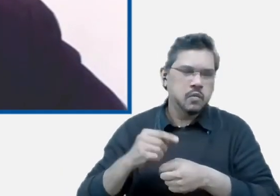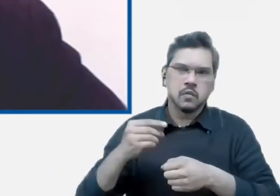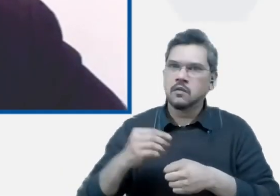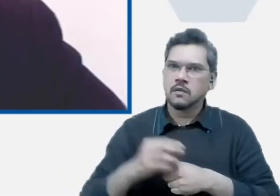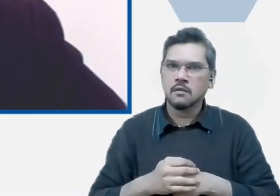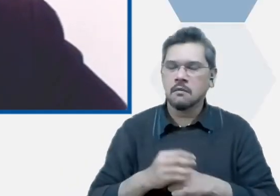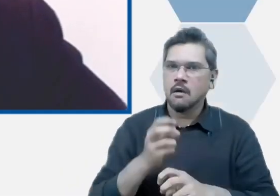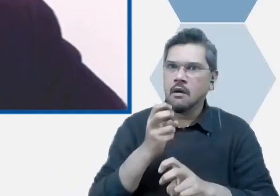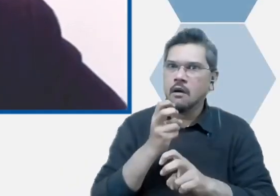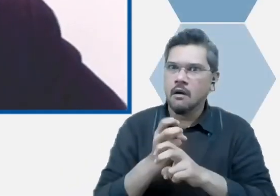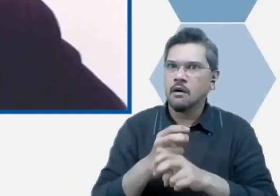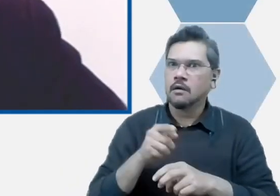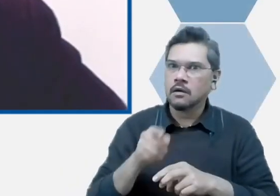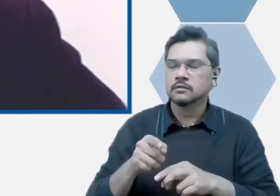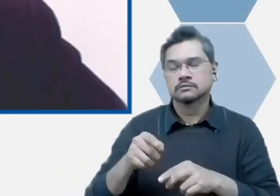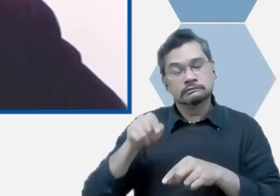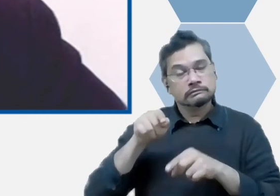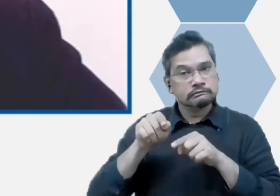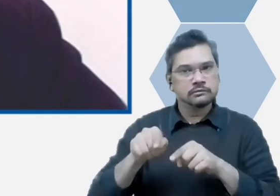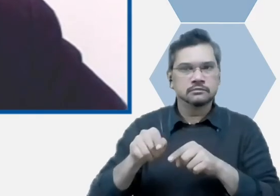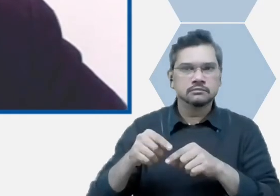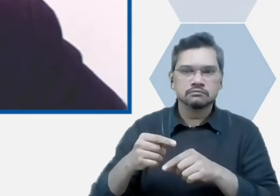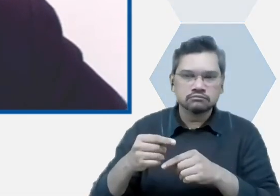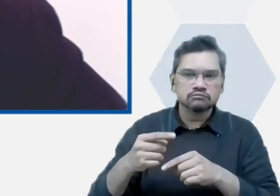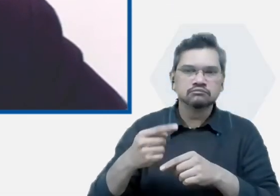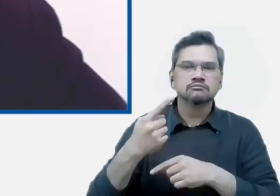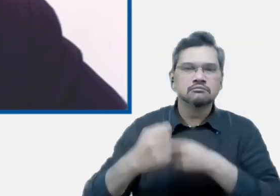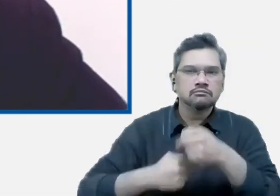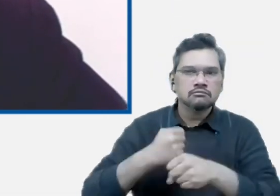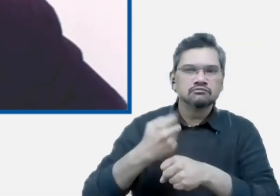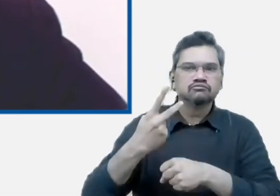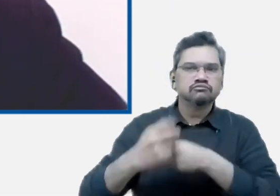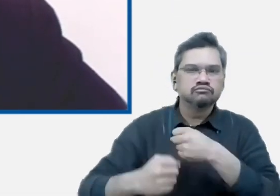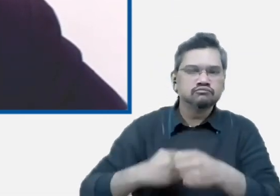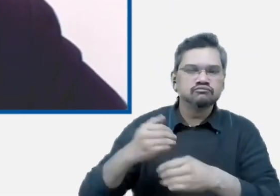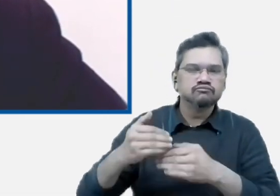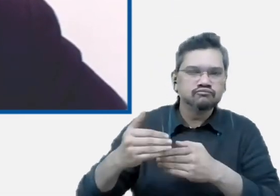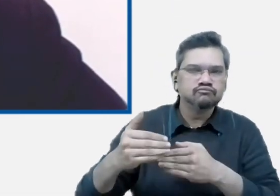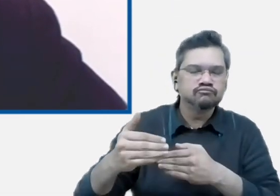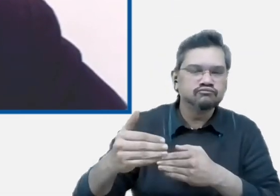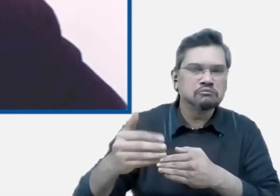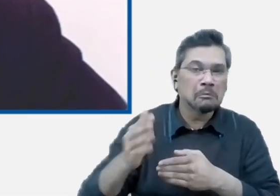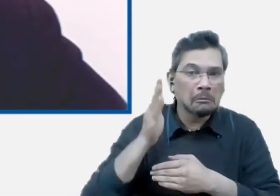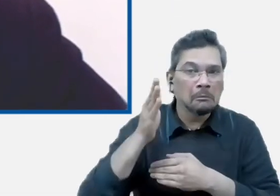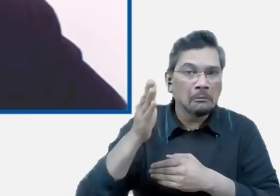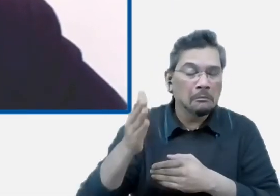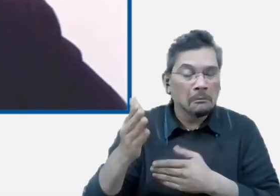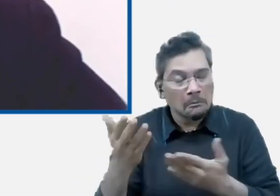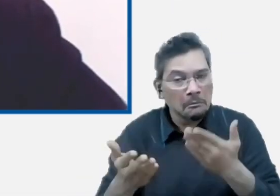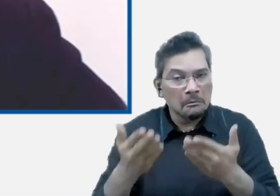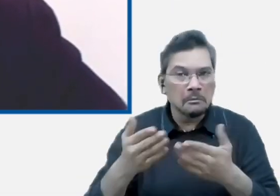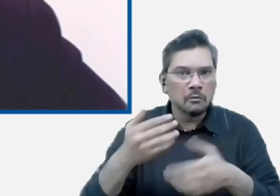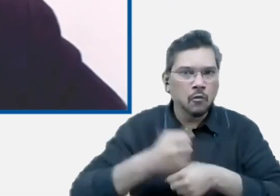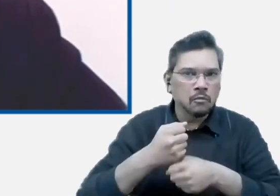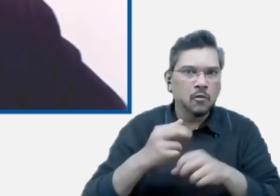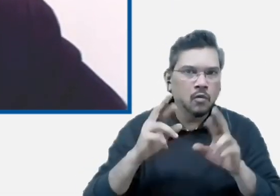look through Tunis declaration, we are quite happy that we made significant progress, but there are some statements that cannot be implemented. So I think learning